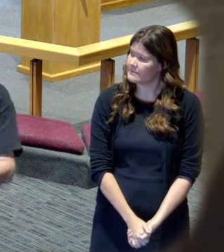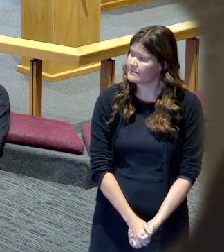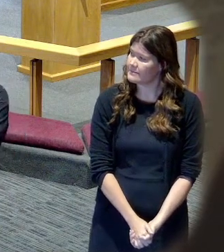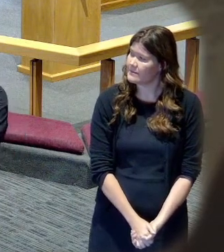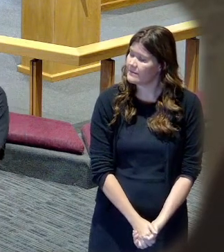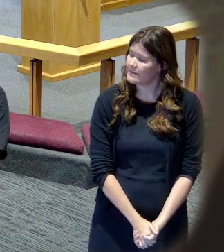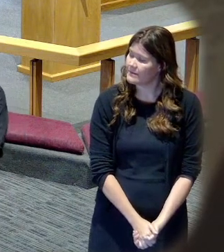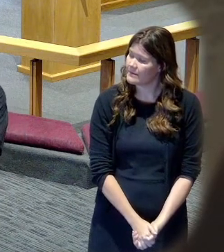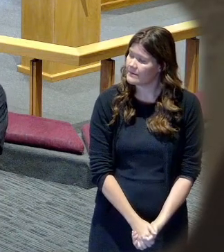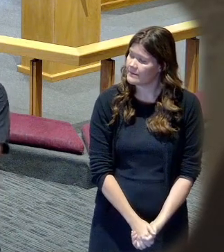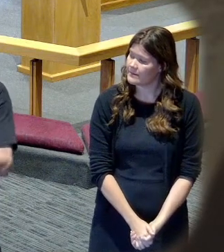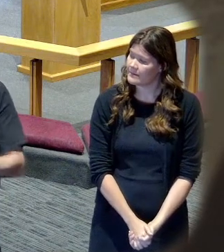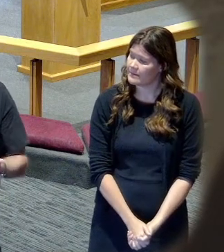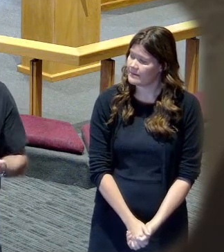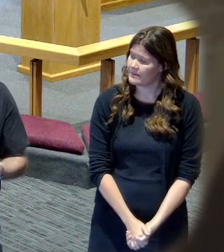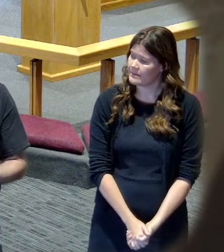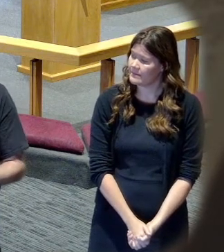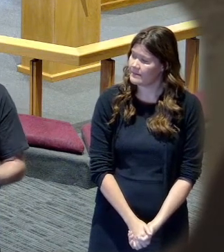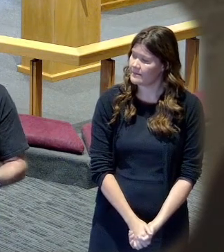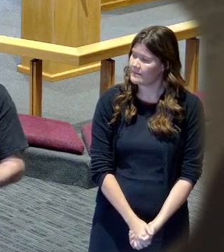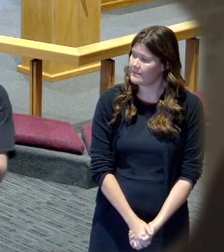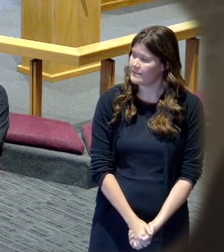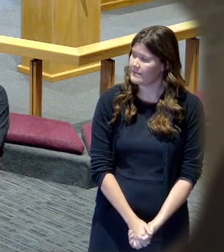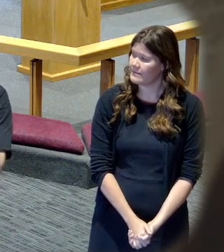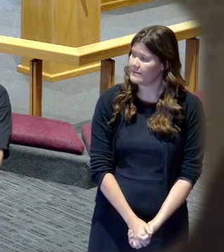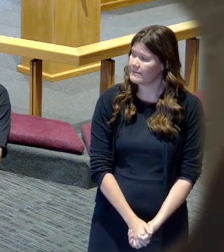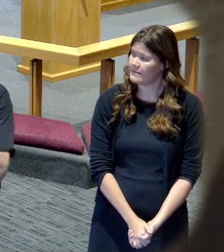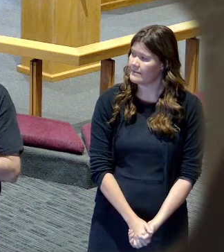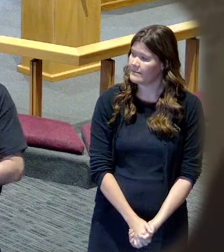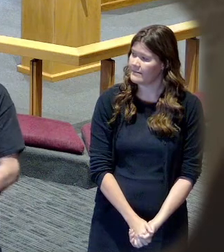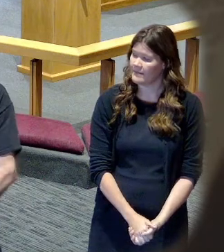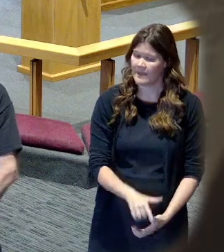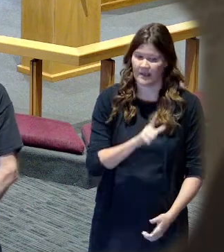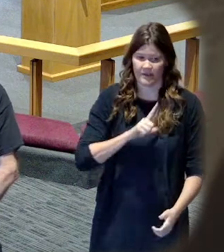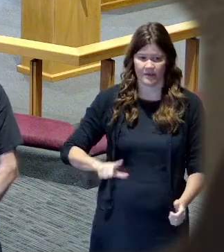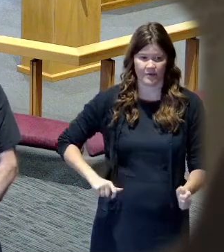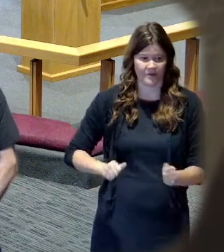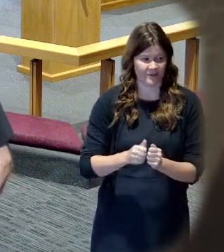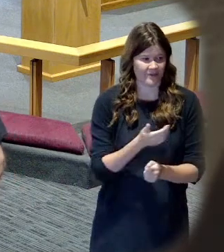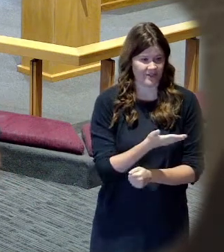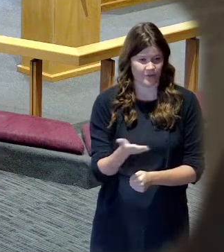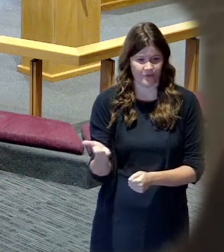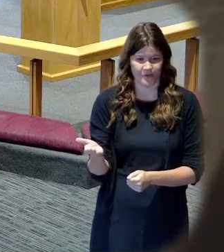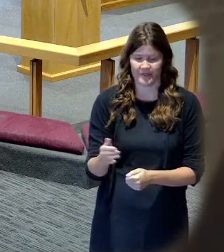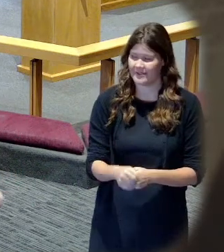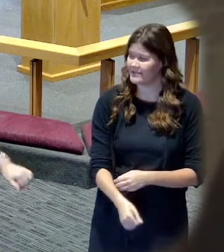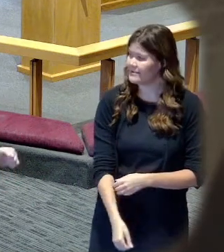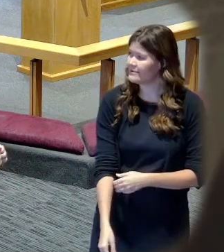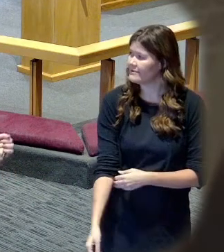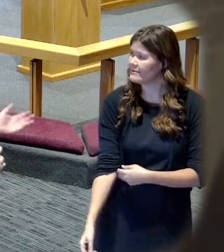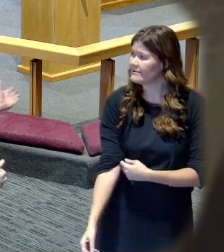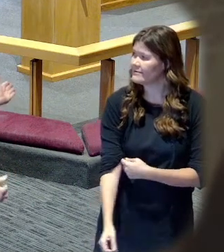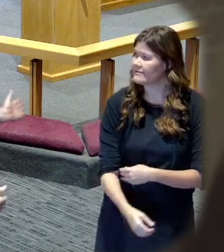Lord, have mercy upon us. The Lord be with you. And also with you. Let us pray.